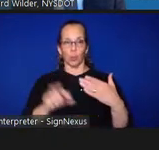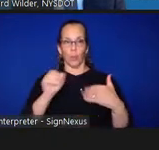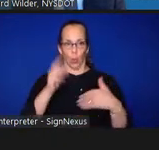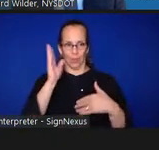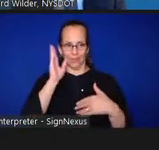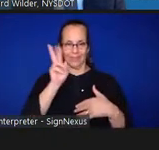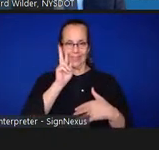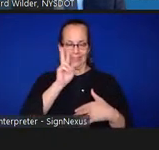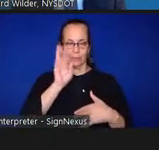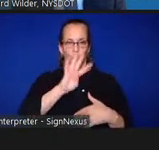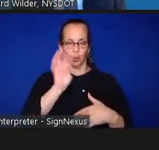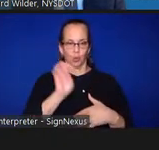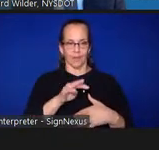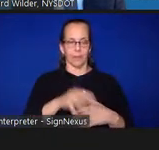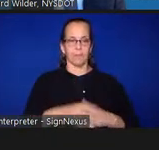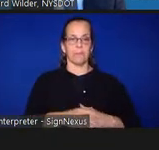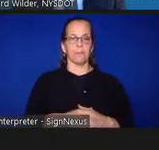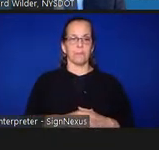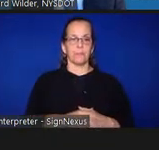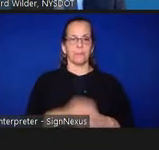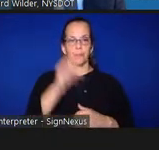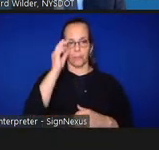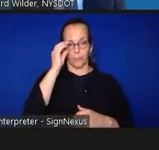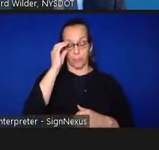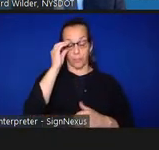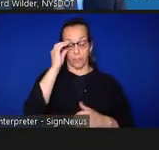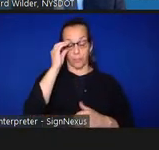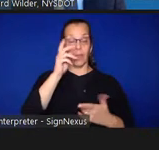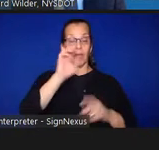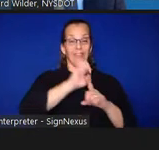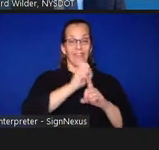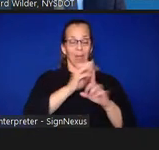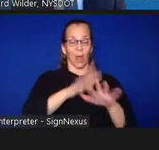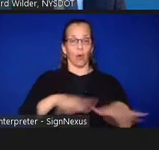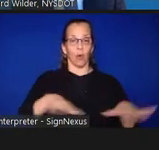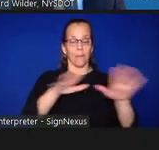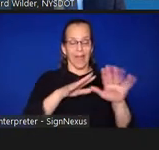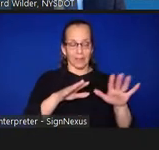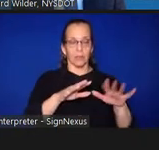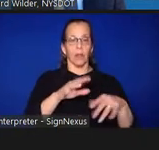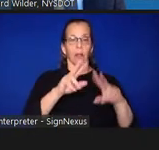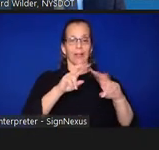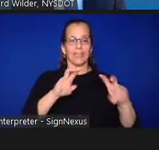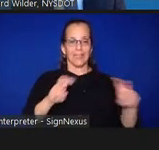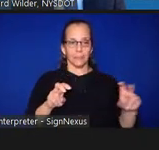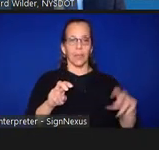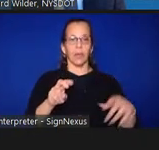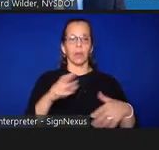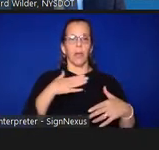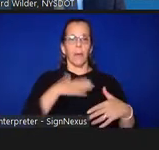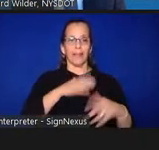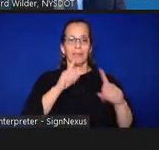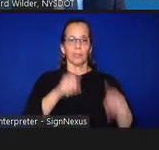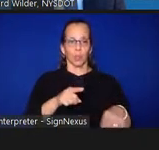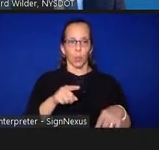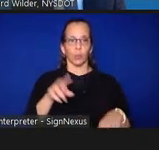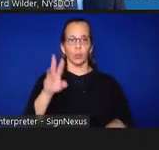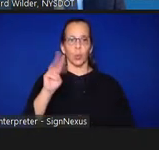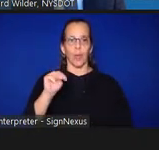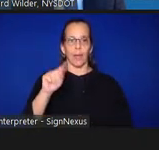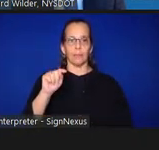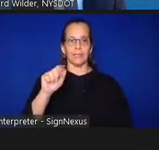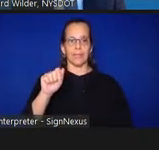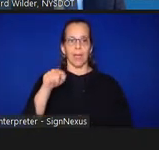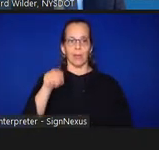program in the environmental assessment please visit the project website at mta.info slash cbdtp